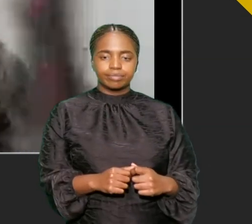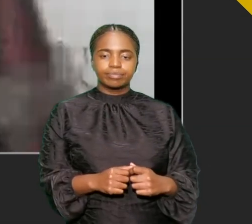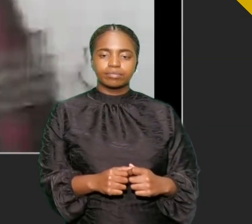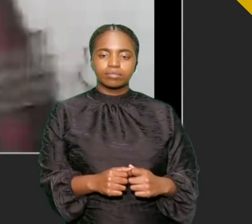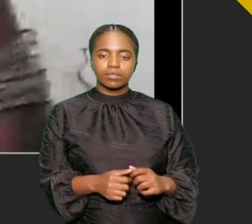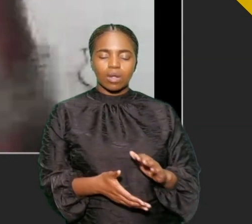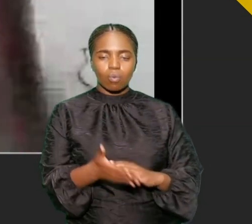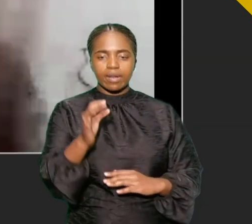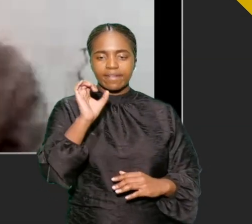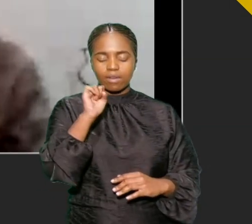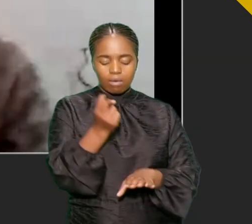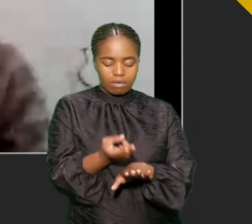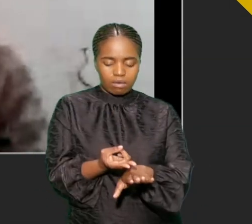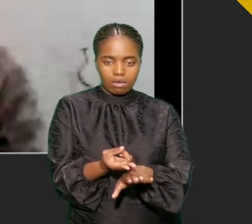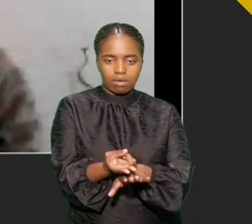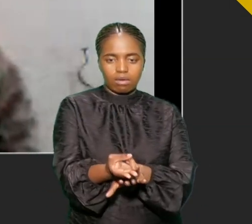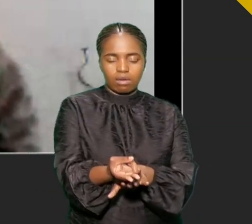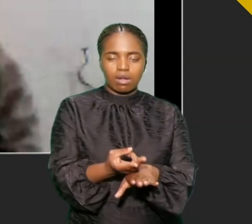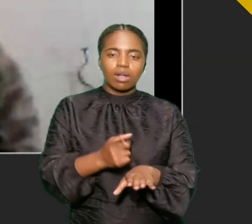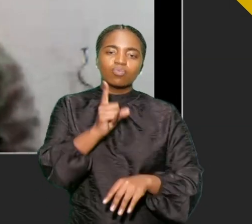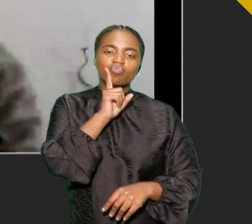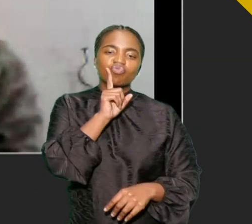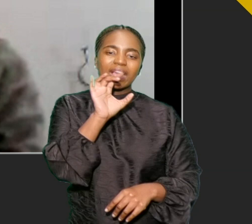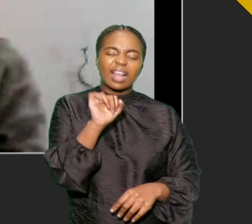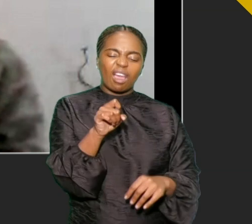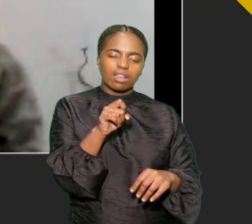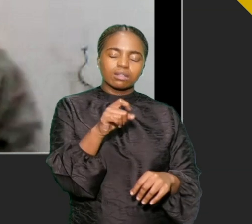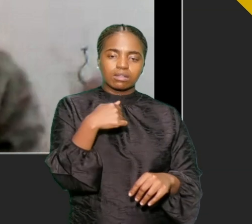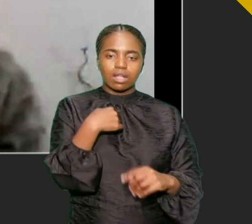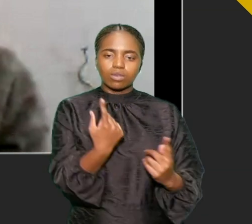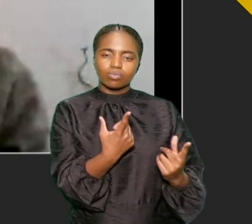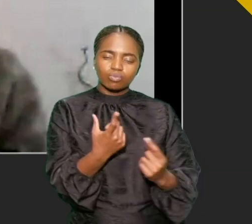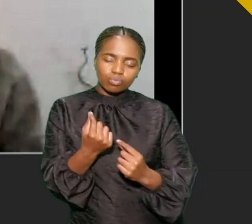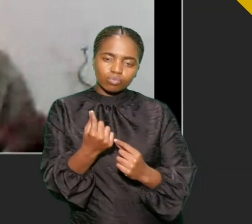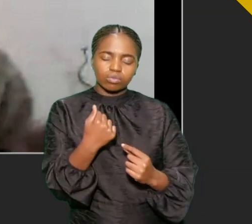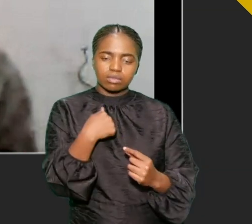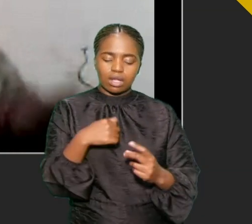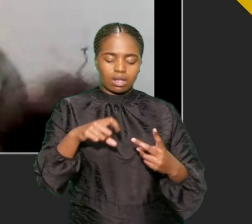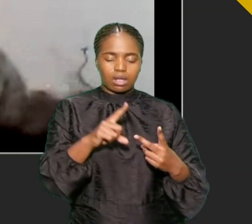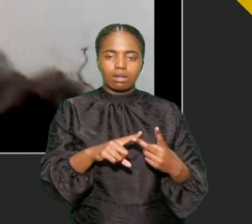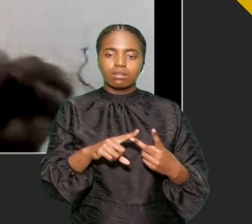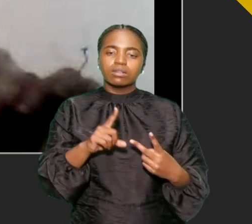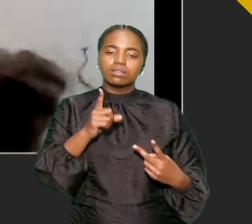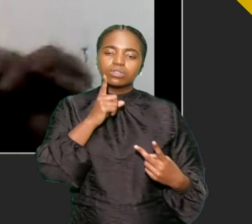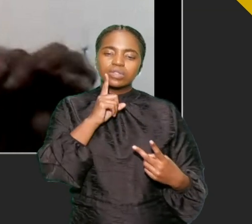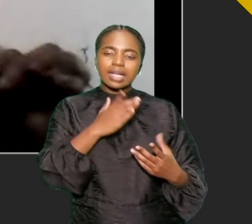I went for a regular checkup, and the doctor said she wanted to do a sauna. They did a sauna, and she saw